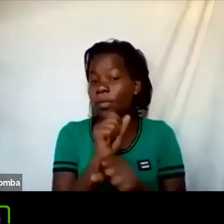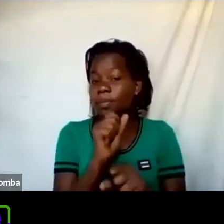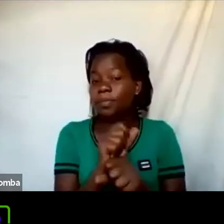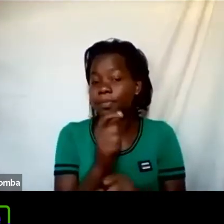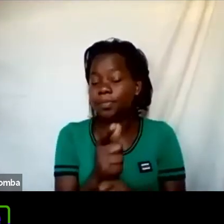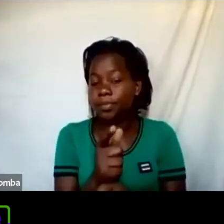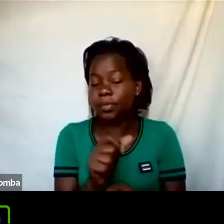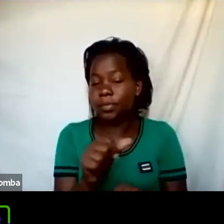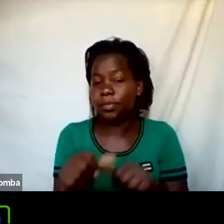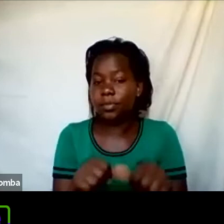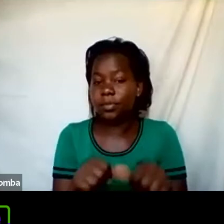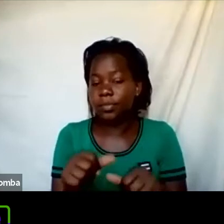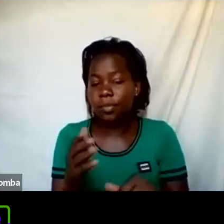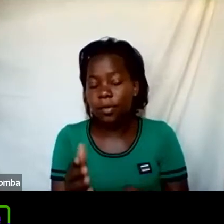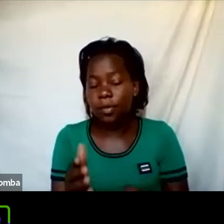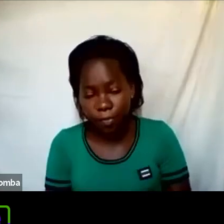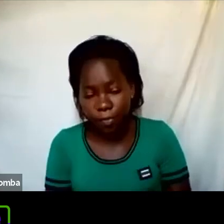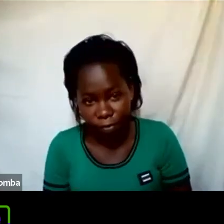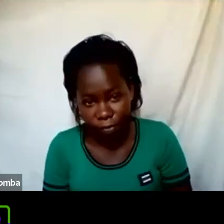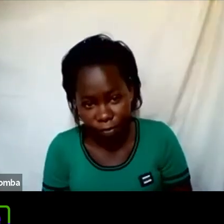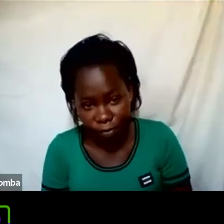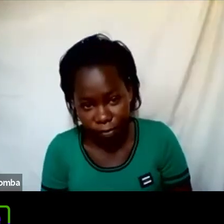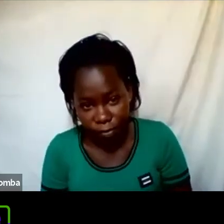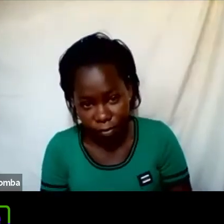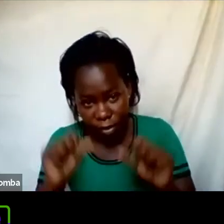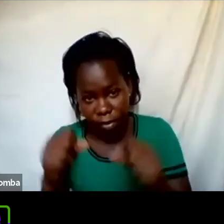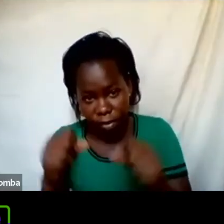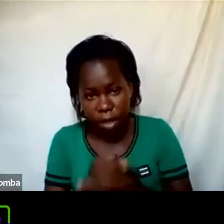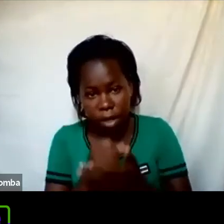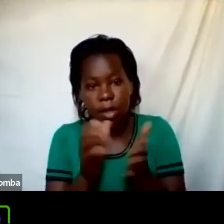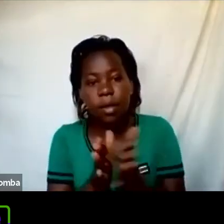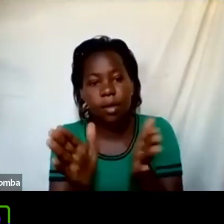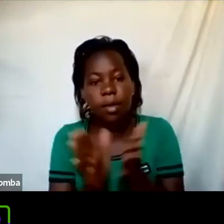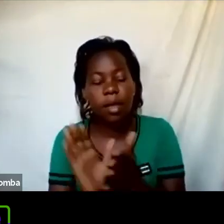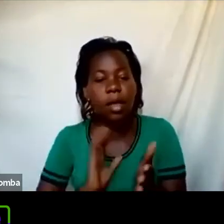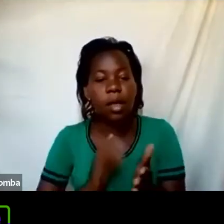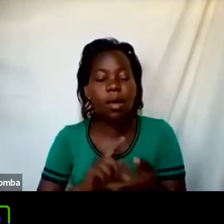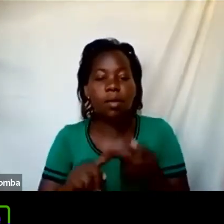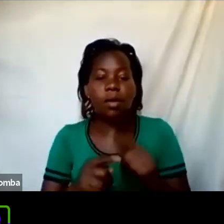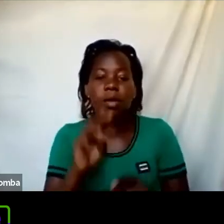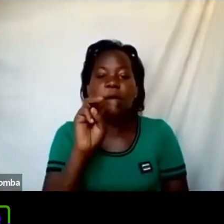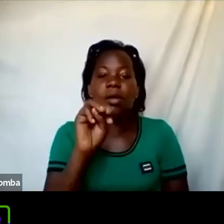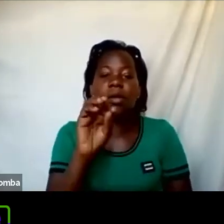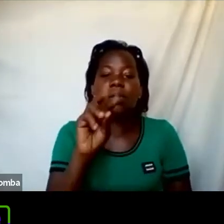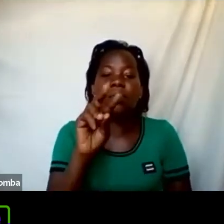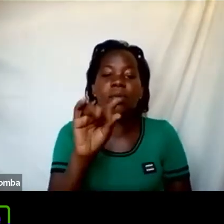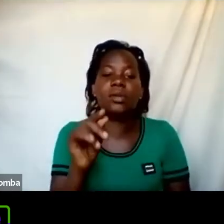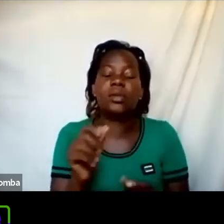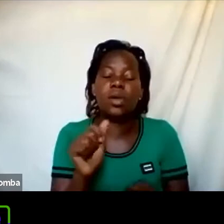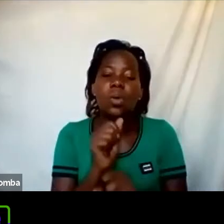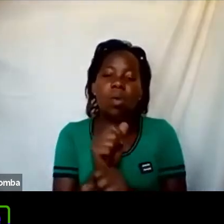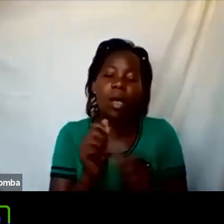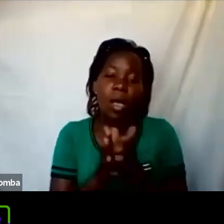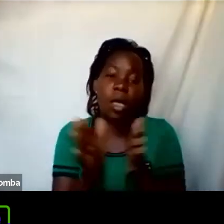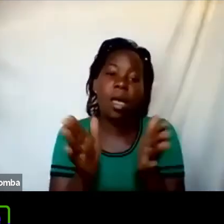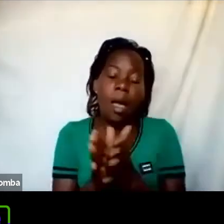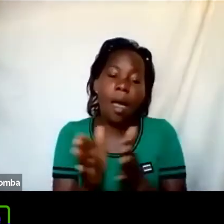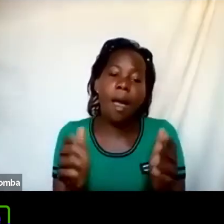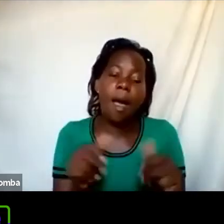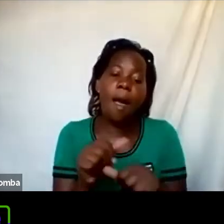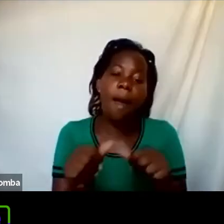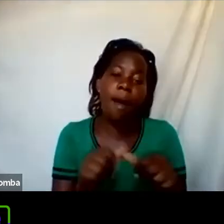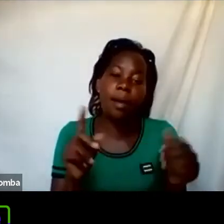an MBA or something like that should be able to help explain. But our colleagues at Movit, I think, have done an excellent job in terms of getting their